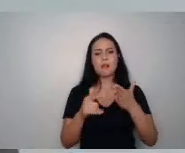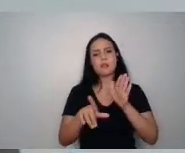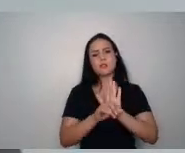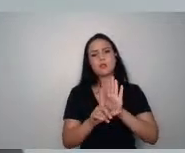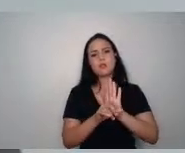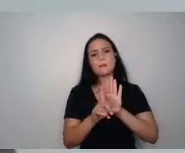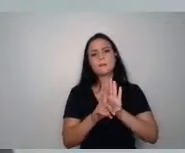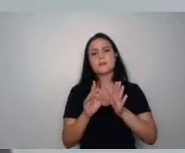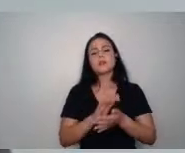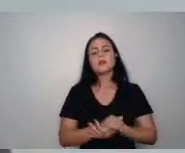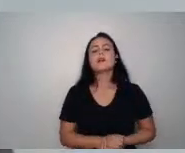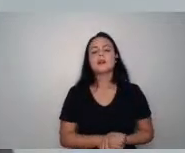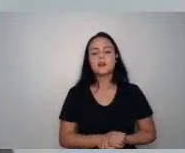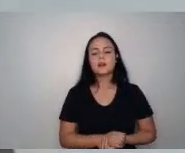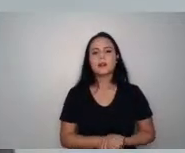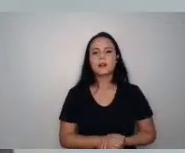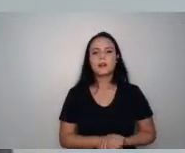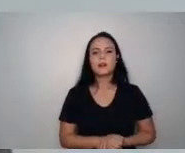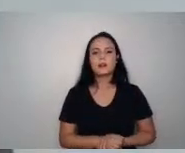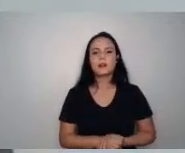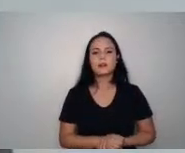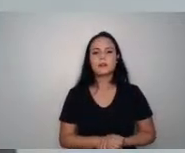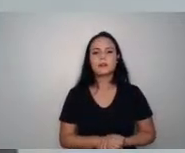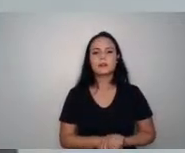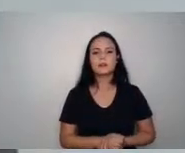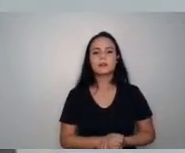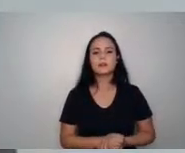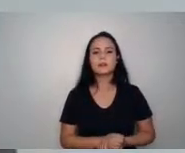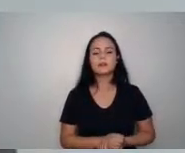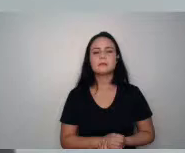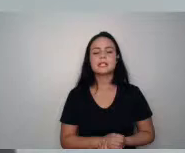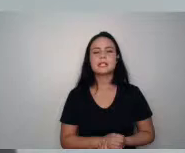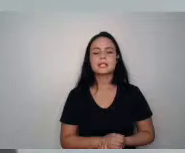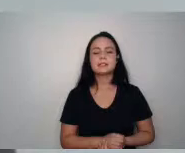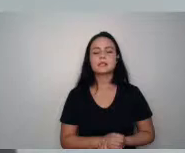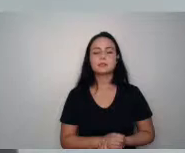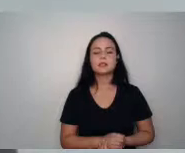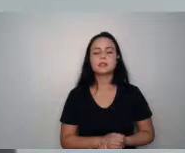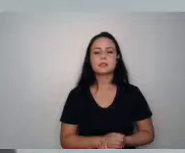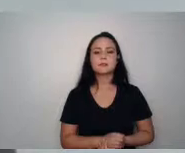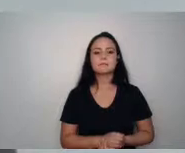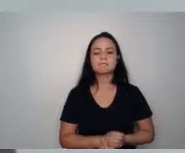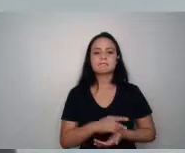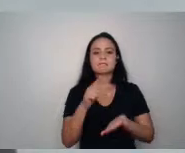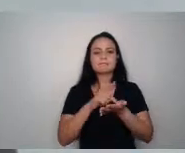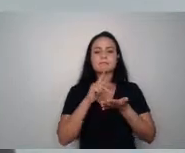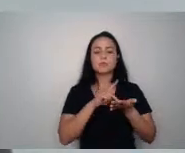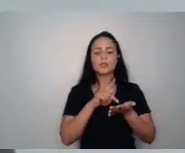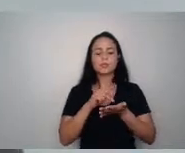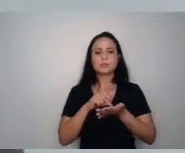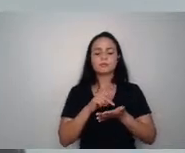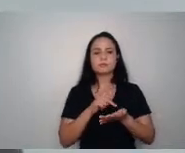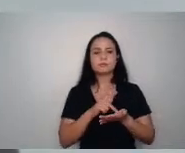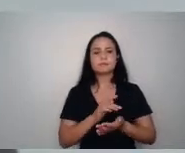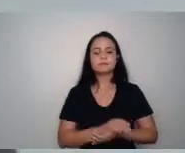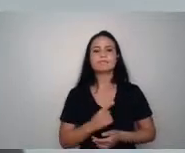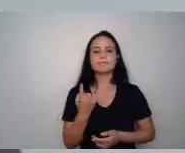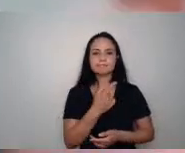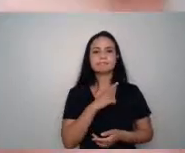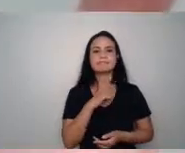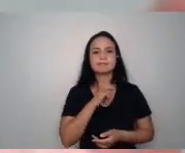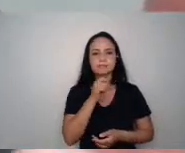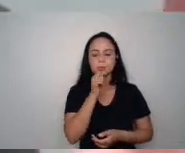unfortunately, saying that everyone is similar in front of considering the law, without taking